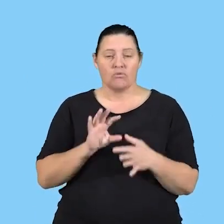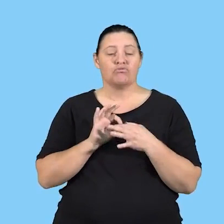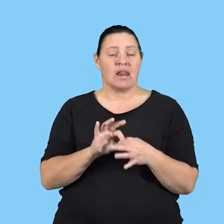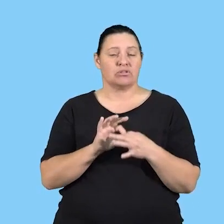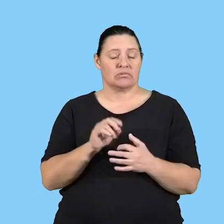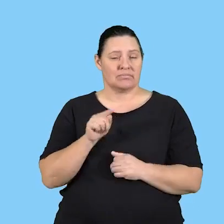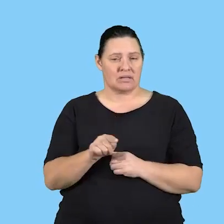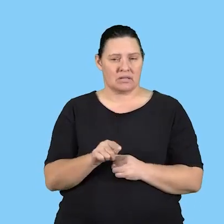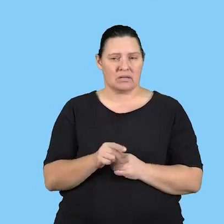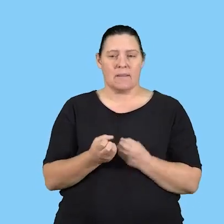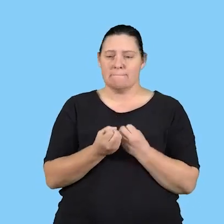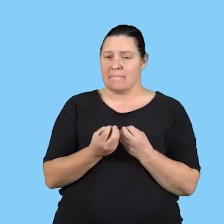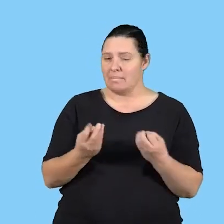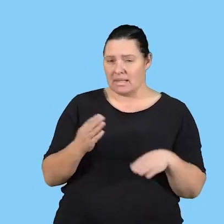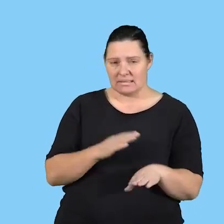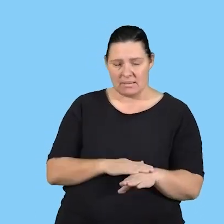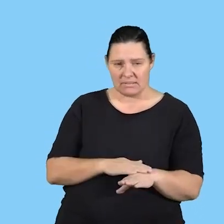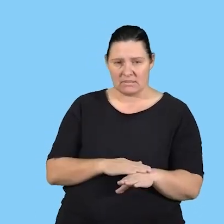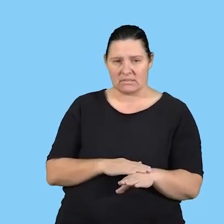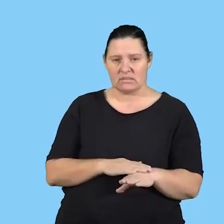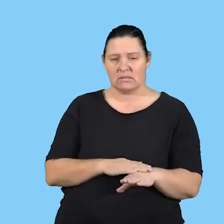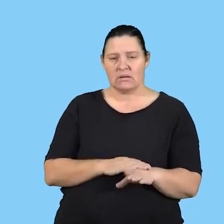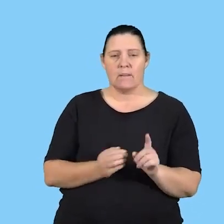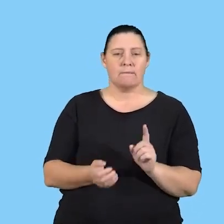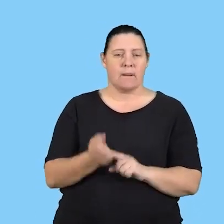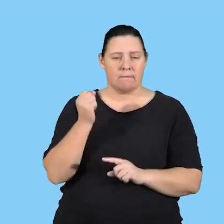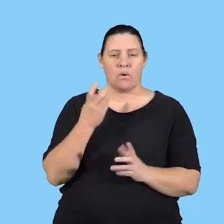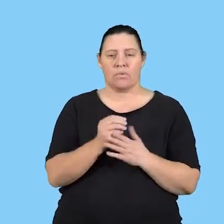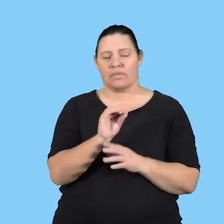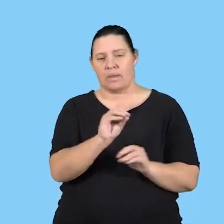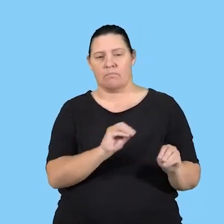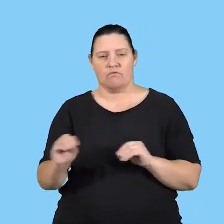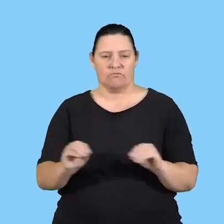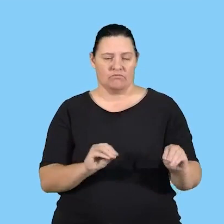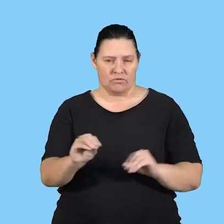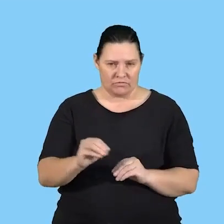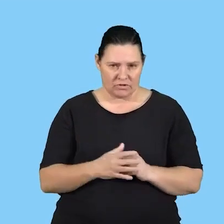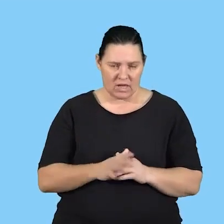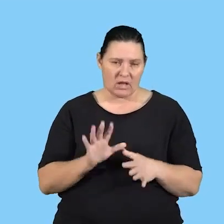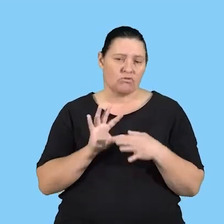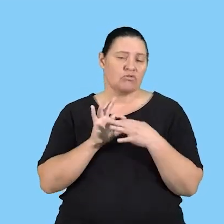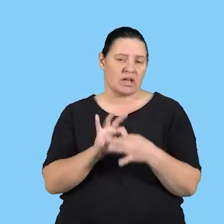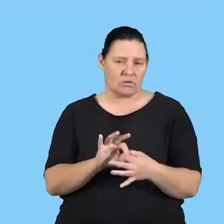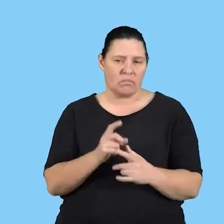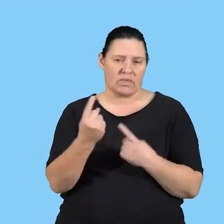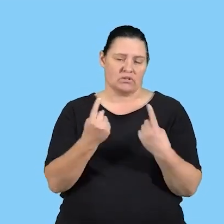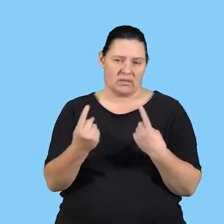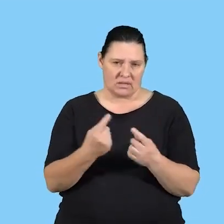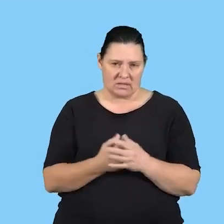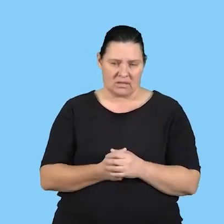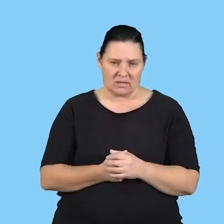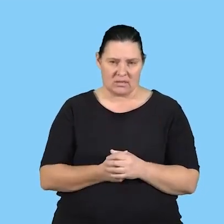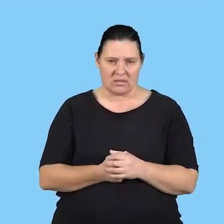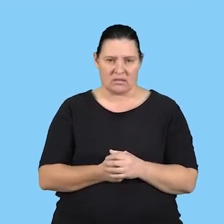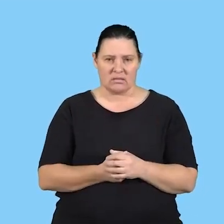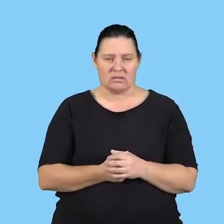relationships, in many instances, are defined with their movements in relation to one another. In other